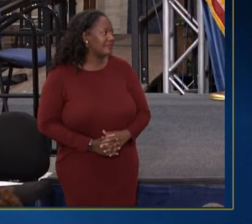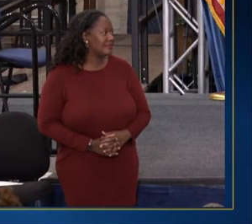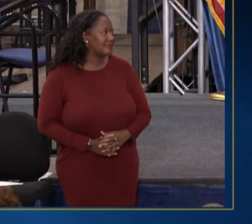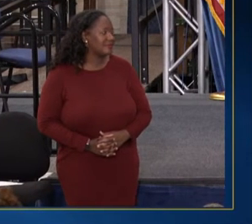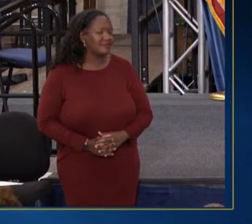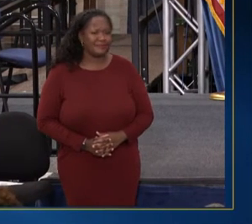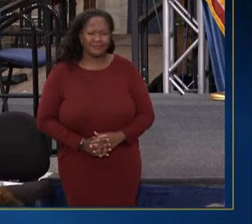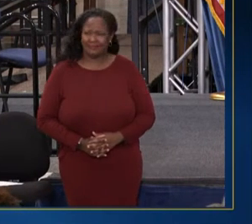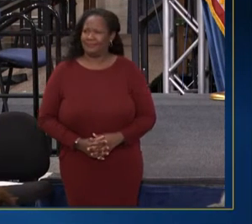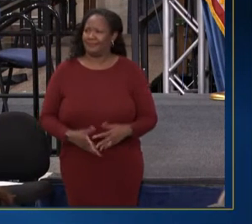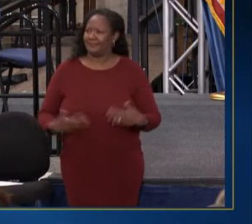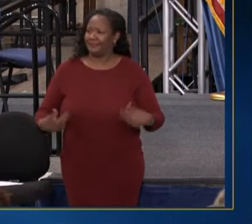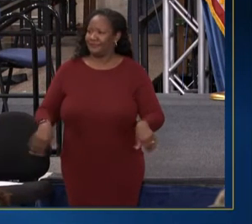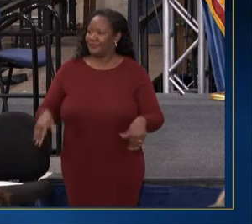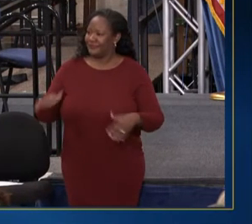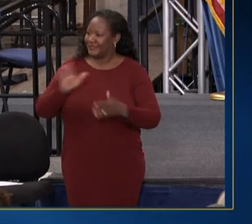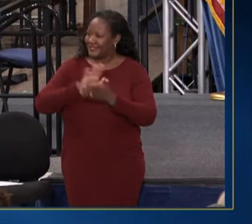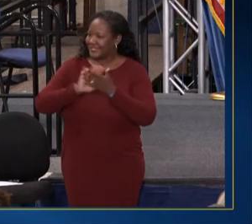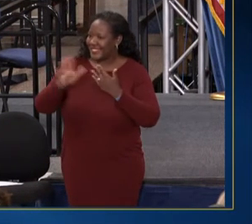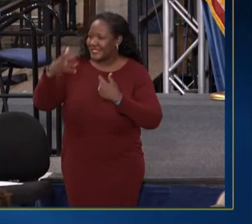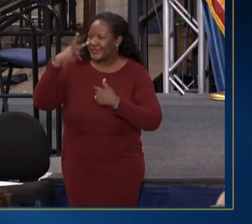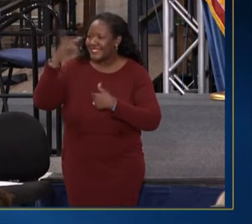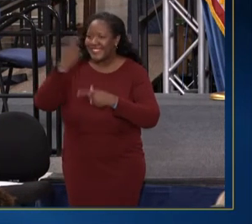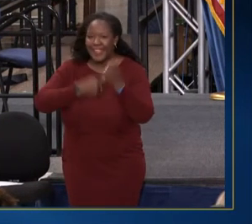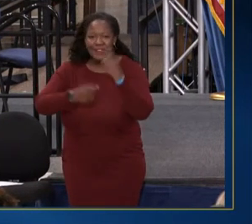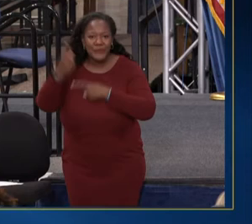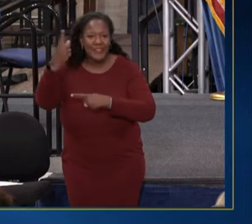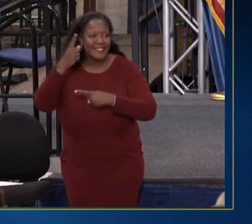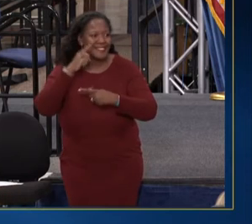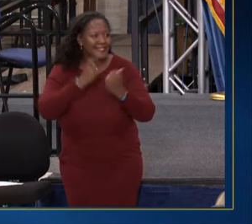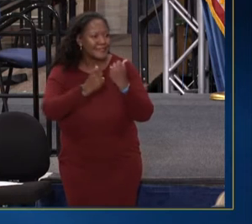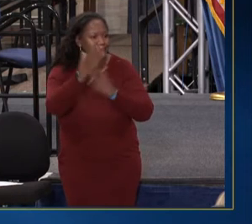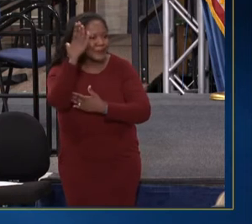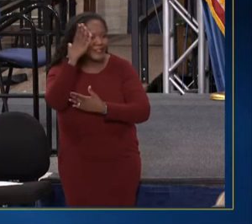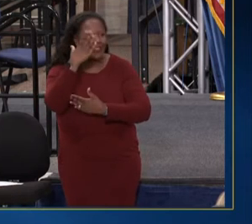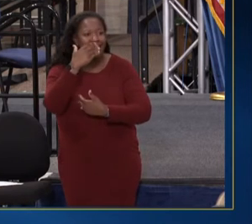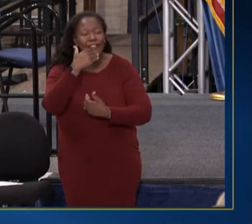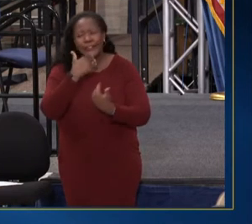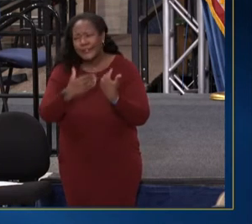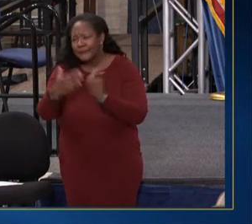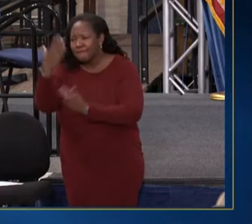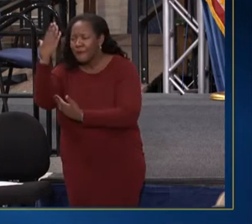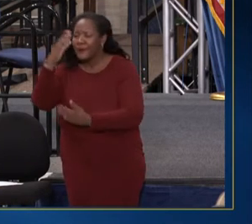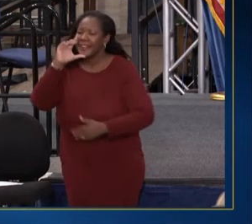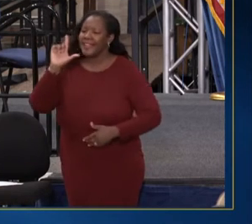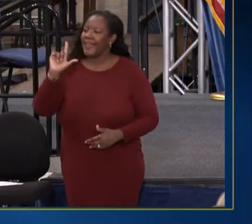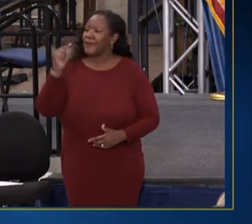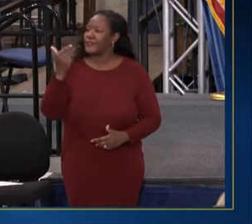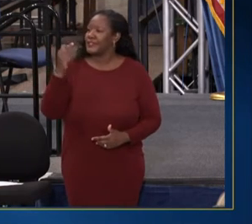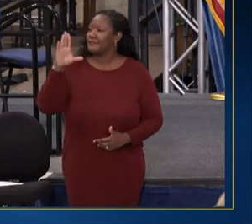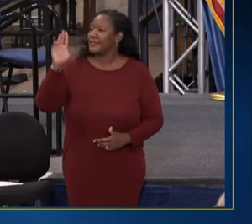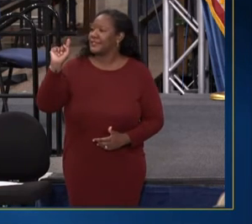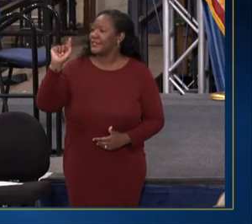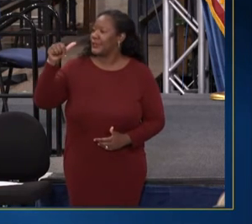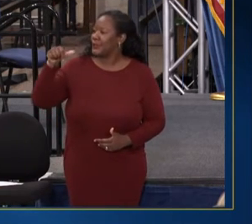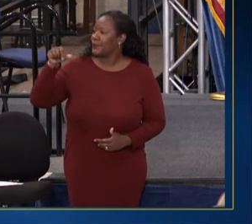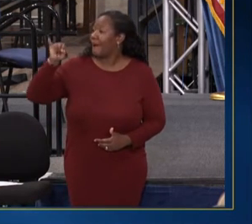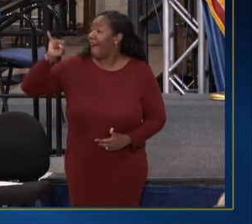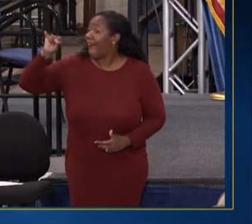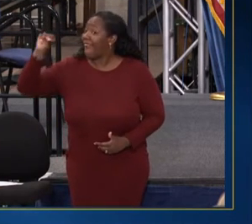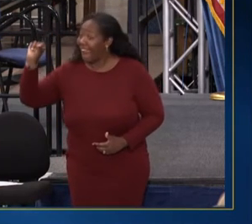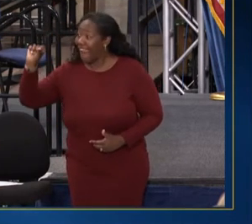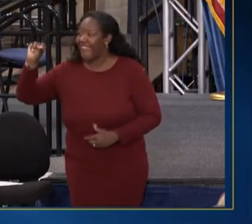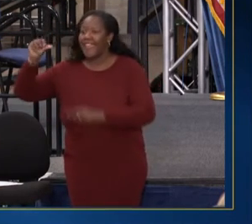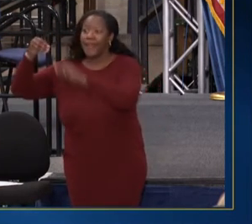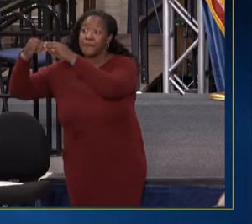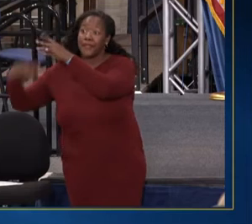It is so good to see everyone this morning, and good morning, LGBTQIA plus community members and allies.